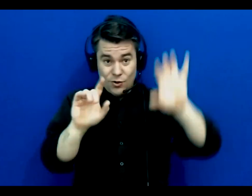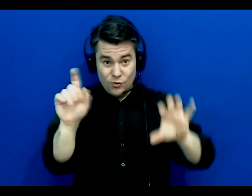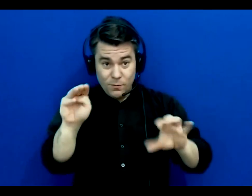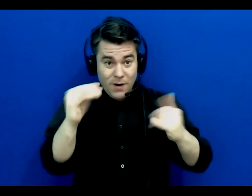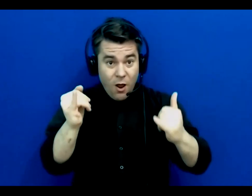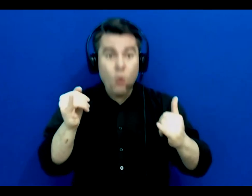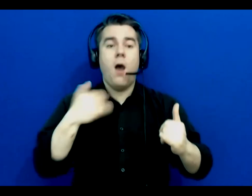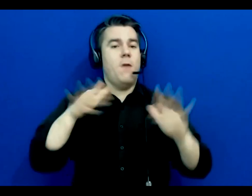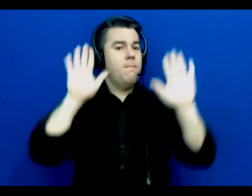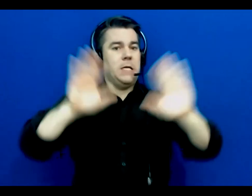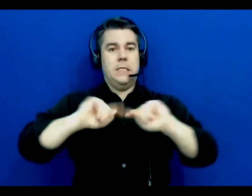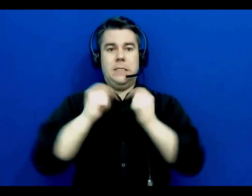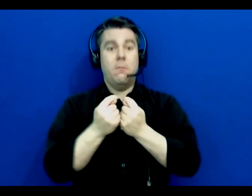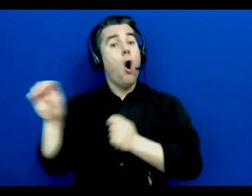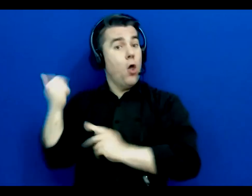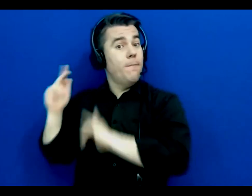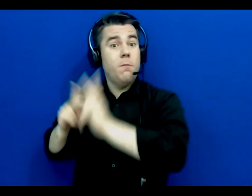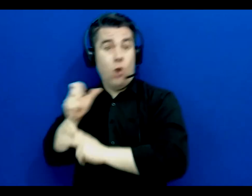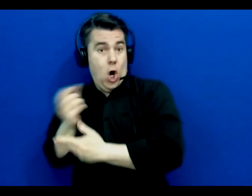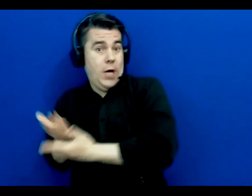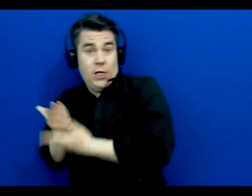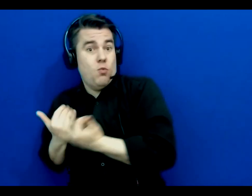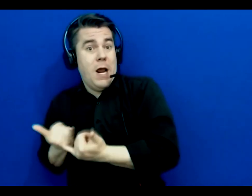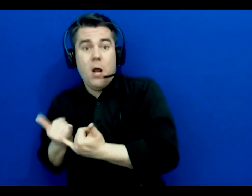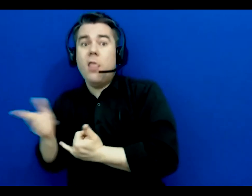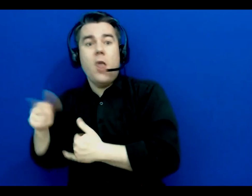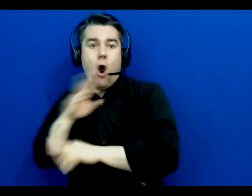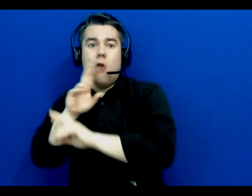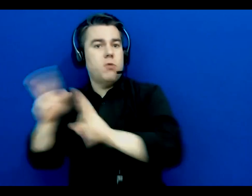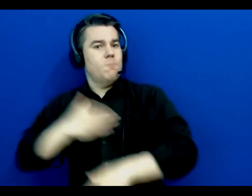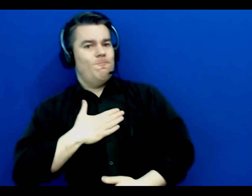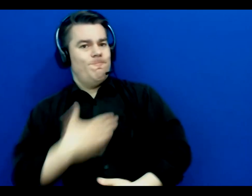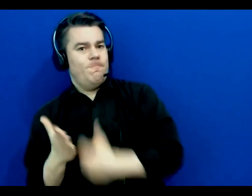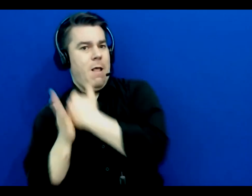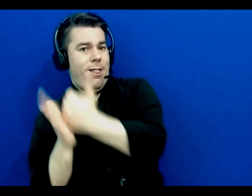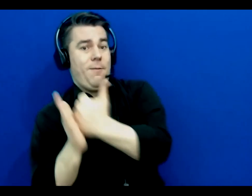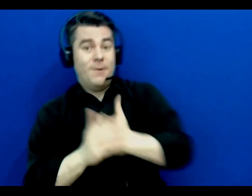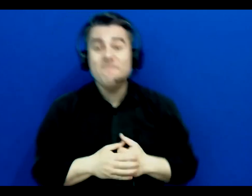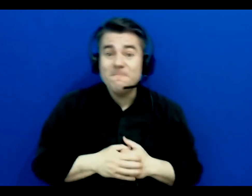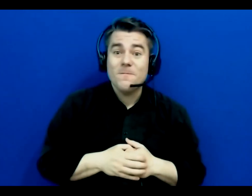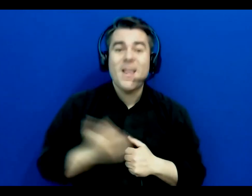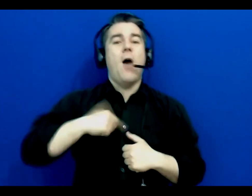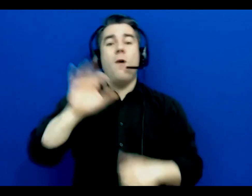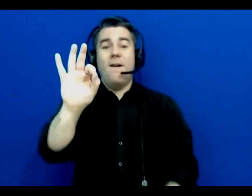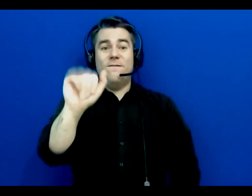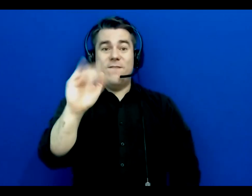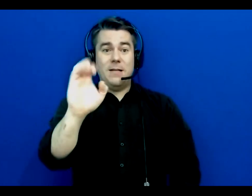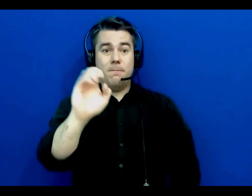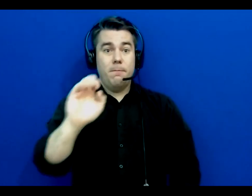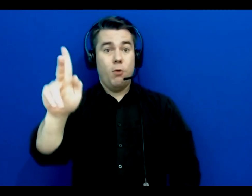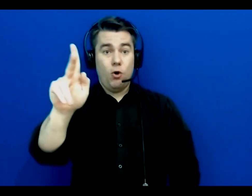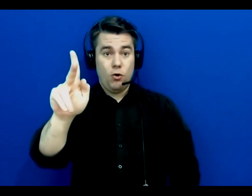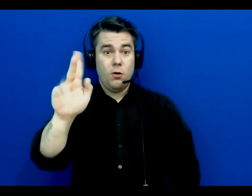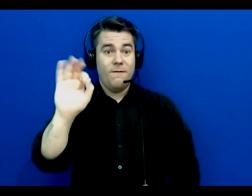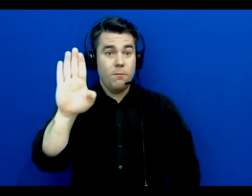there's ones that aren't here that they are, ready and willing to help you. So our Facebook group,